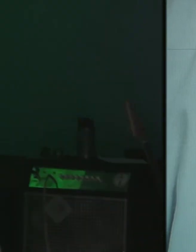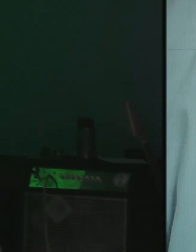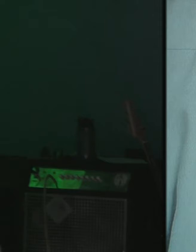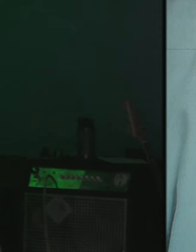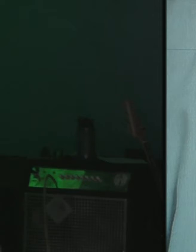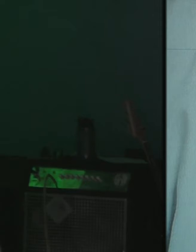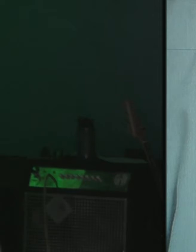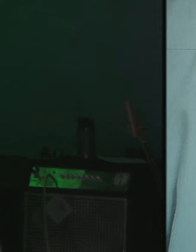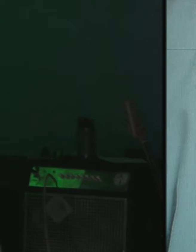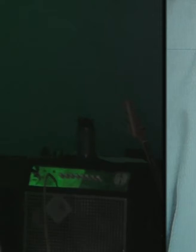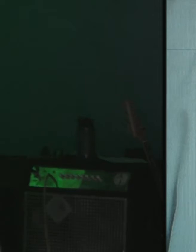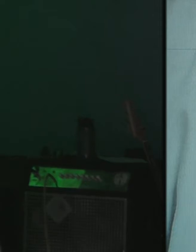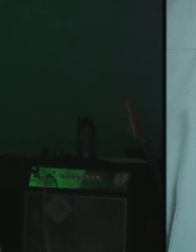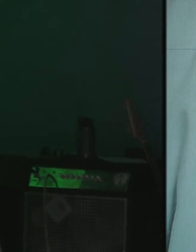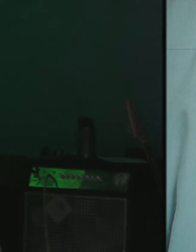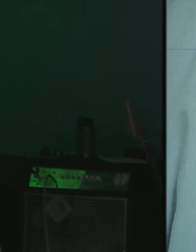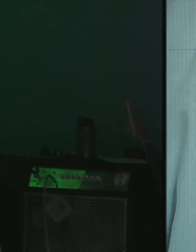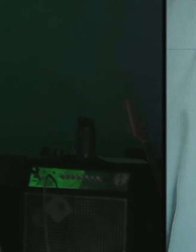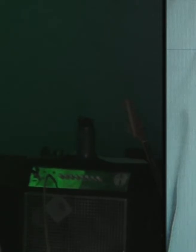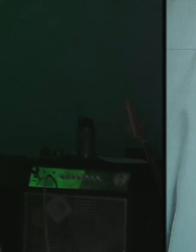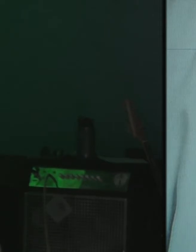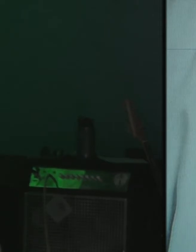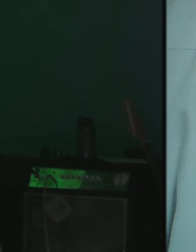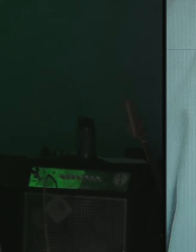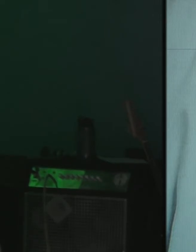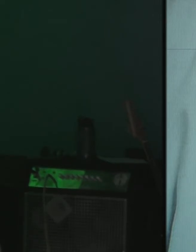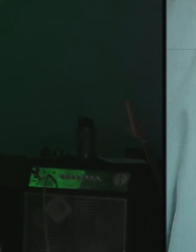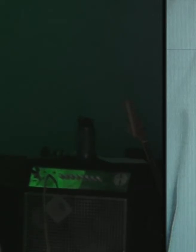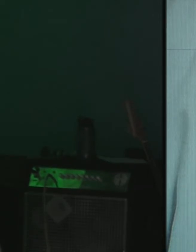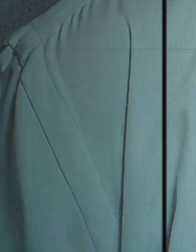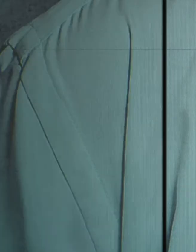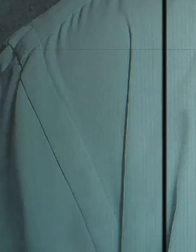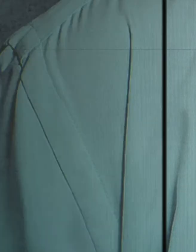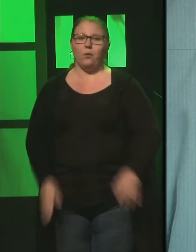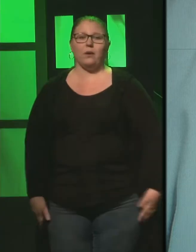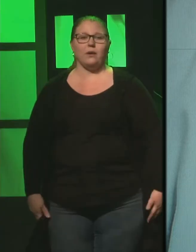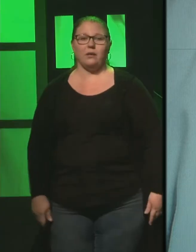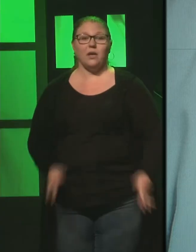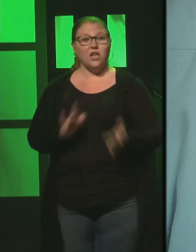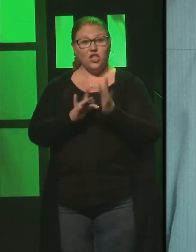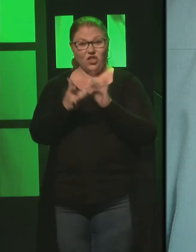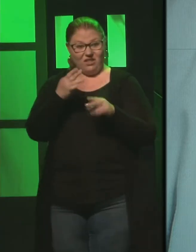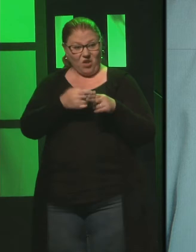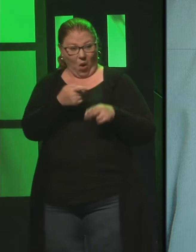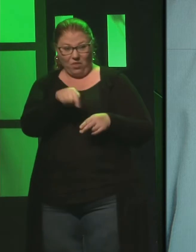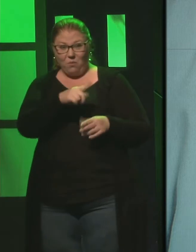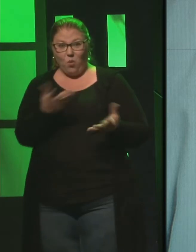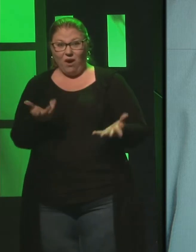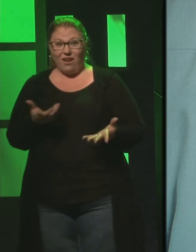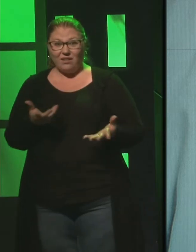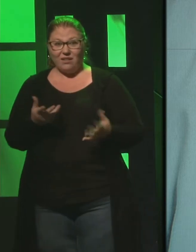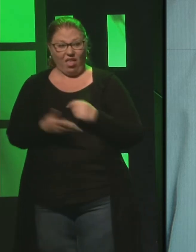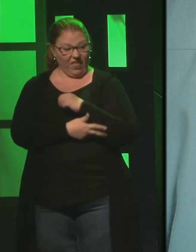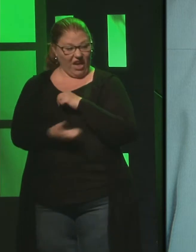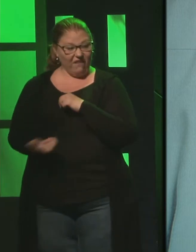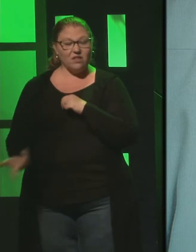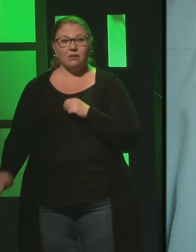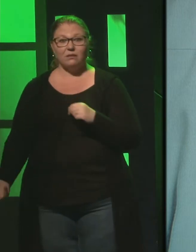in. That's the blessing. No, that's not what Jesus, you know what Jesus called them? Thieves.